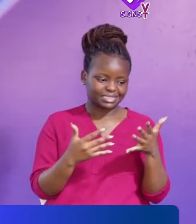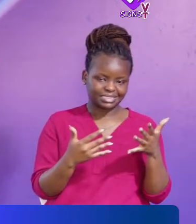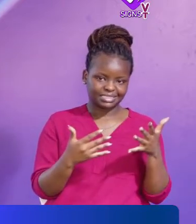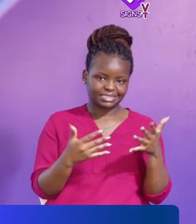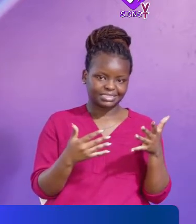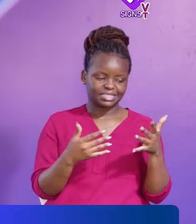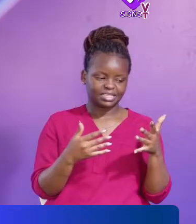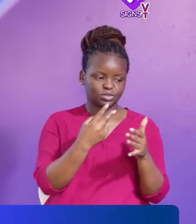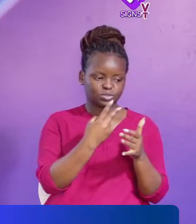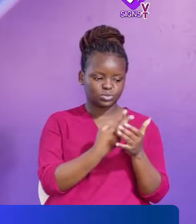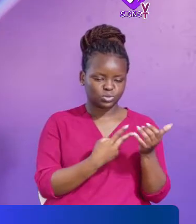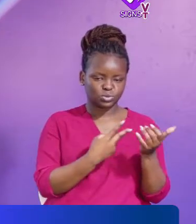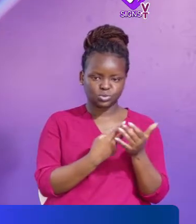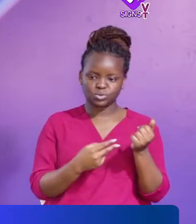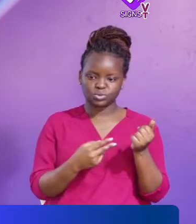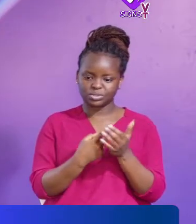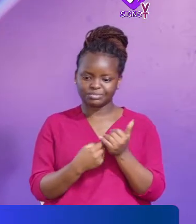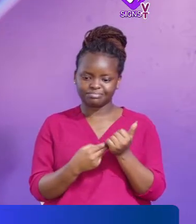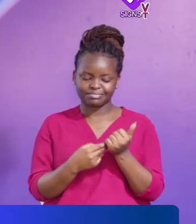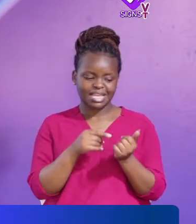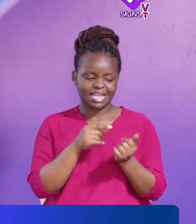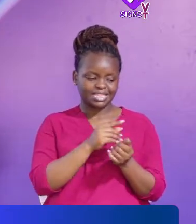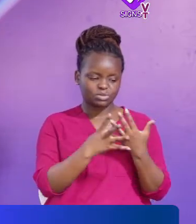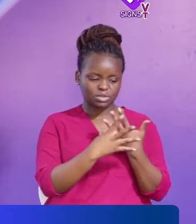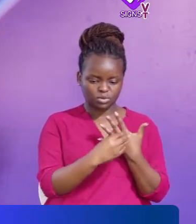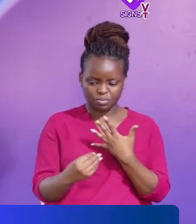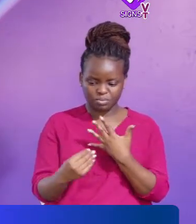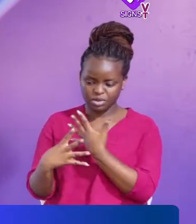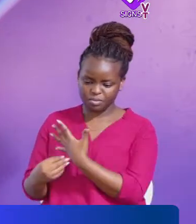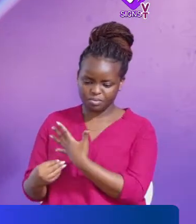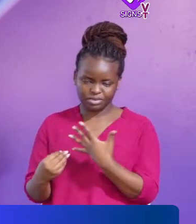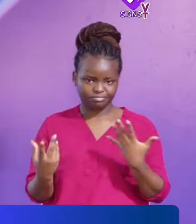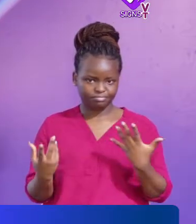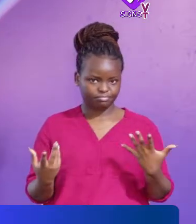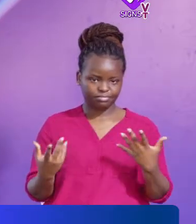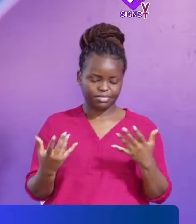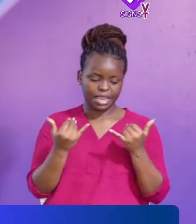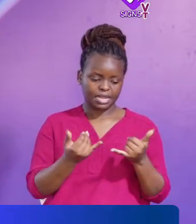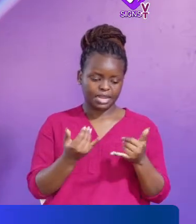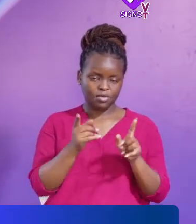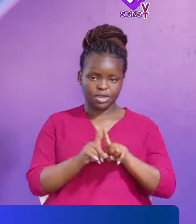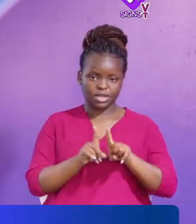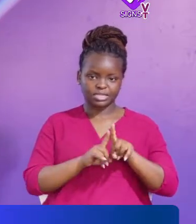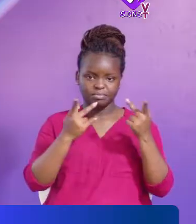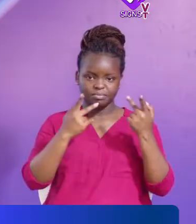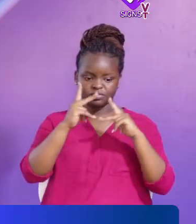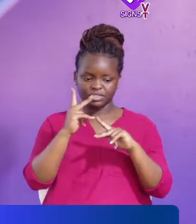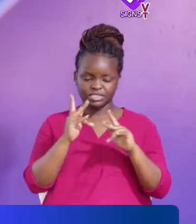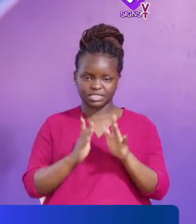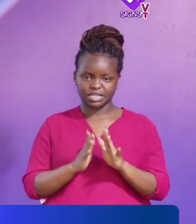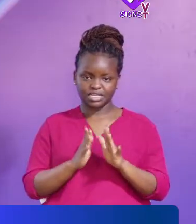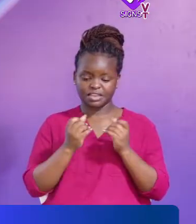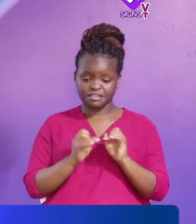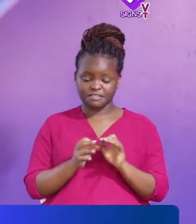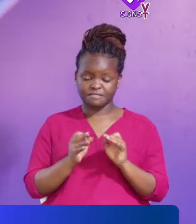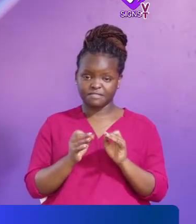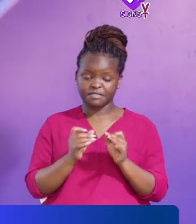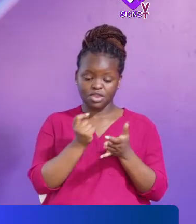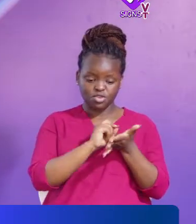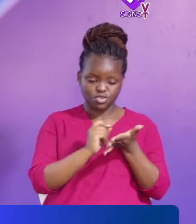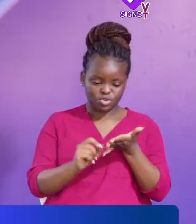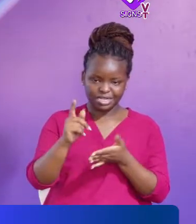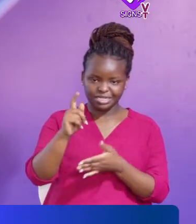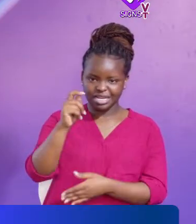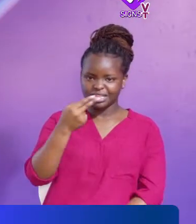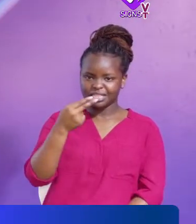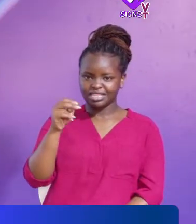which can translate every tell you this one is copied. Like now, as a professor, if you write a thesis, we can tell you this thesis